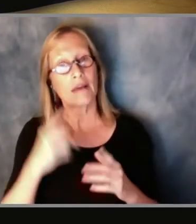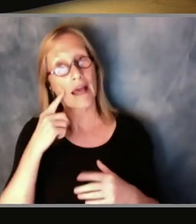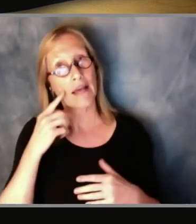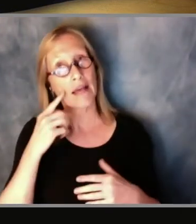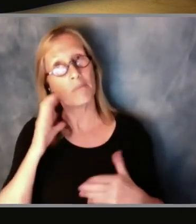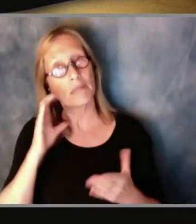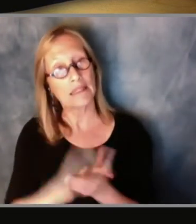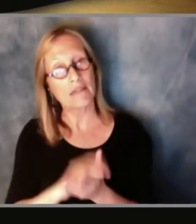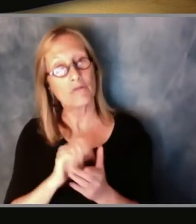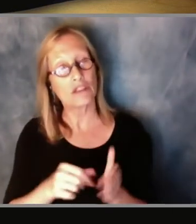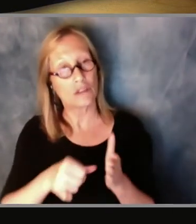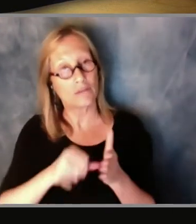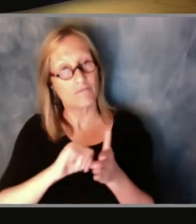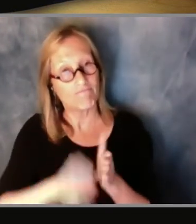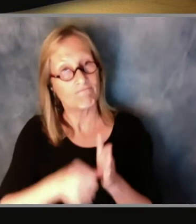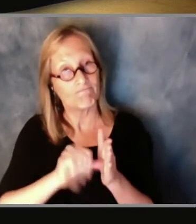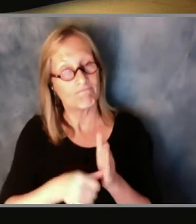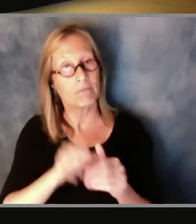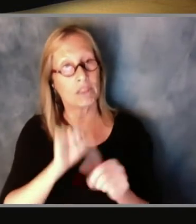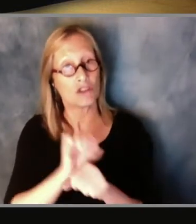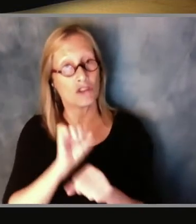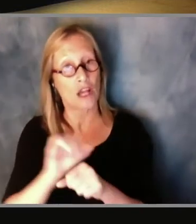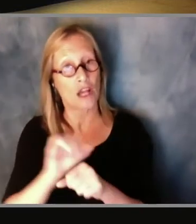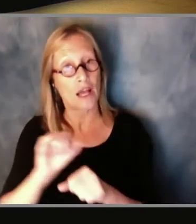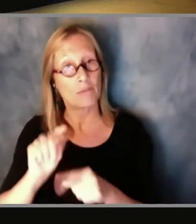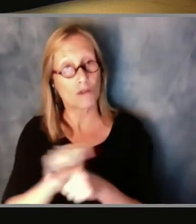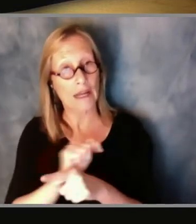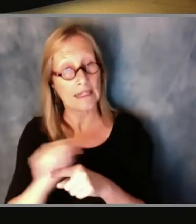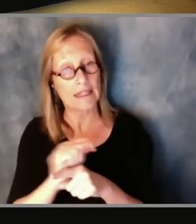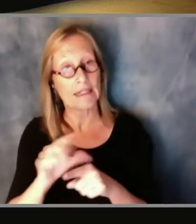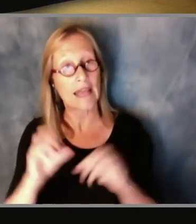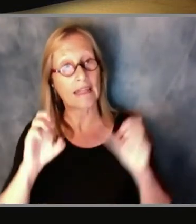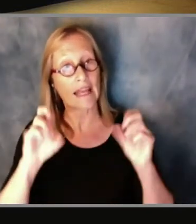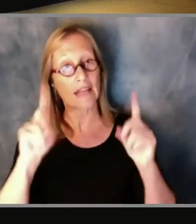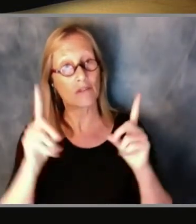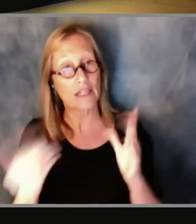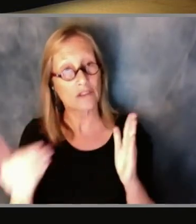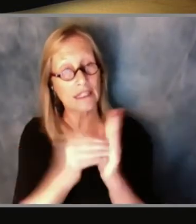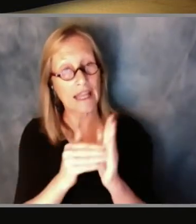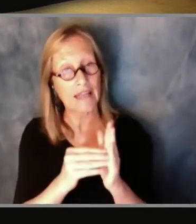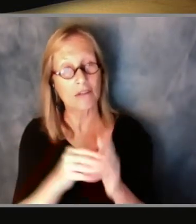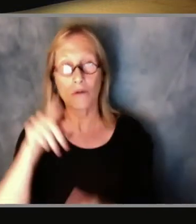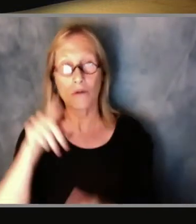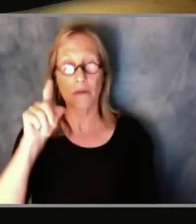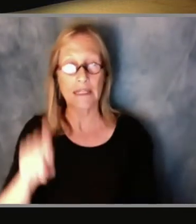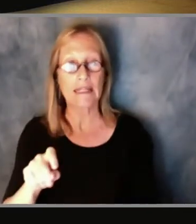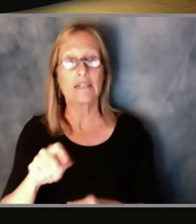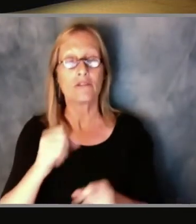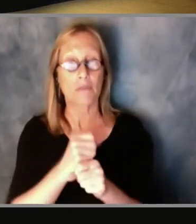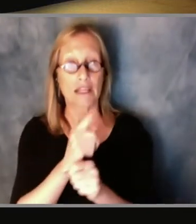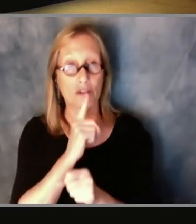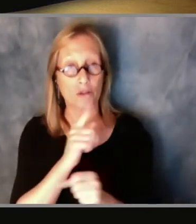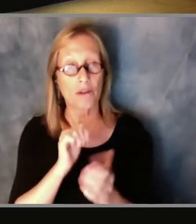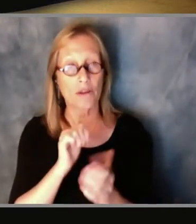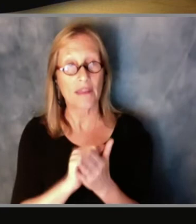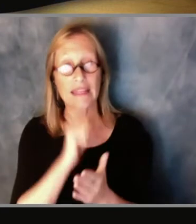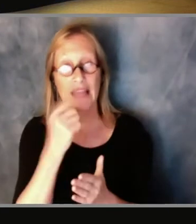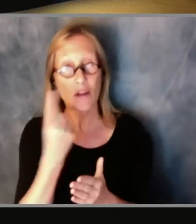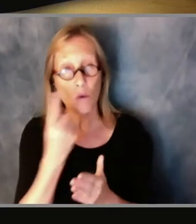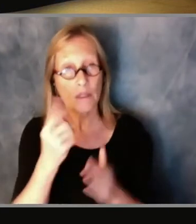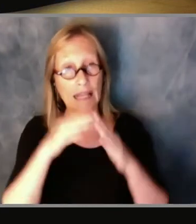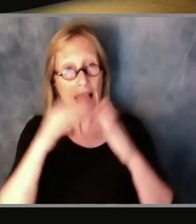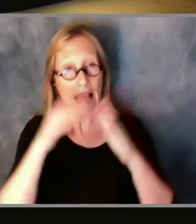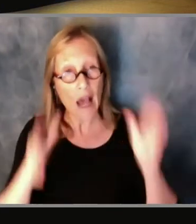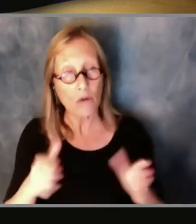stress job training and re-education. We need to not only make sure that the houses